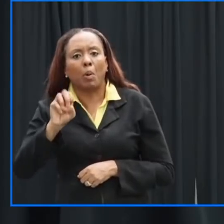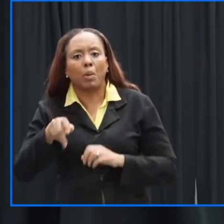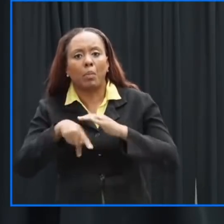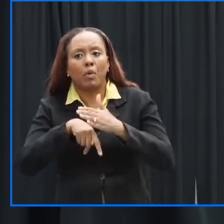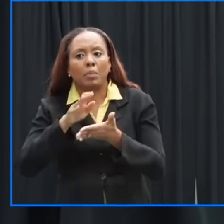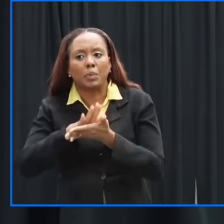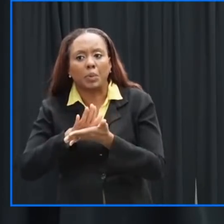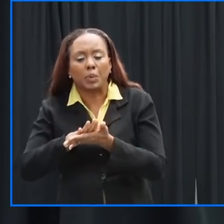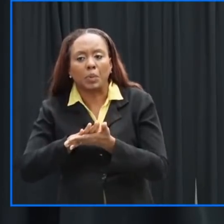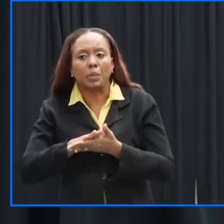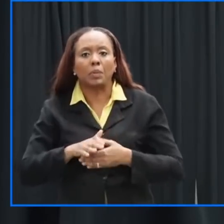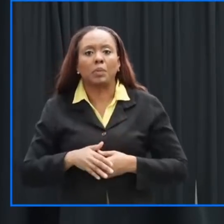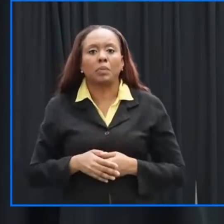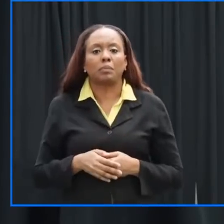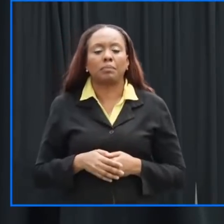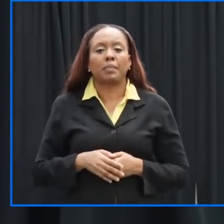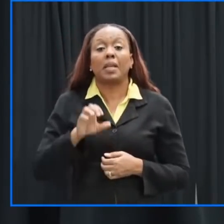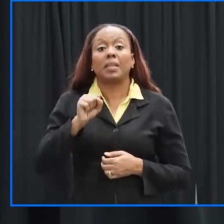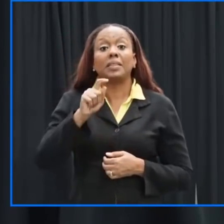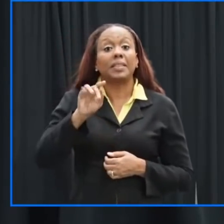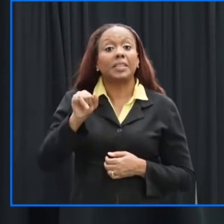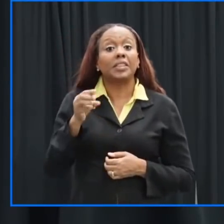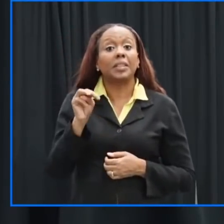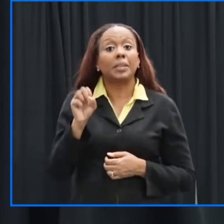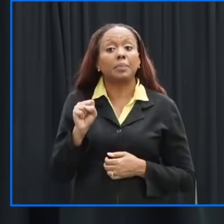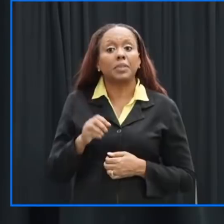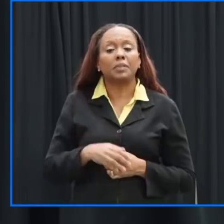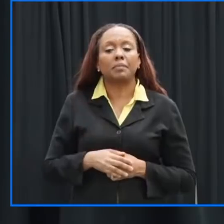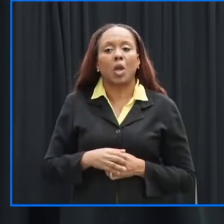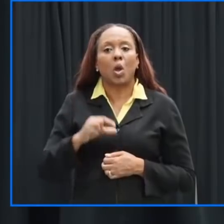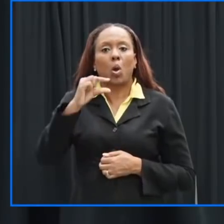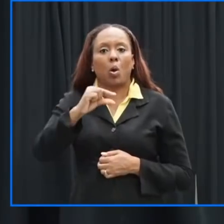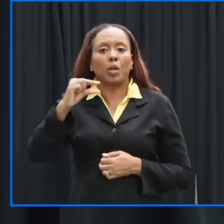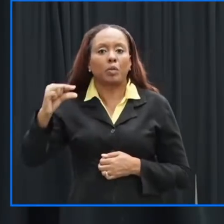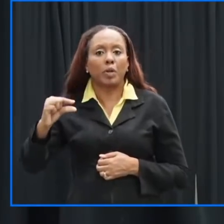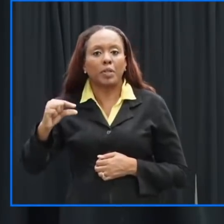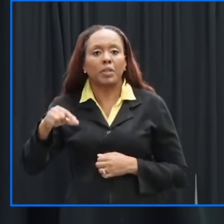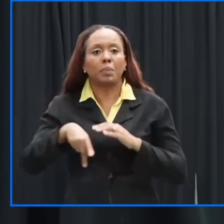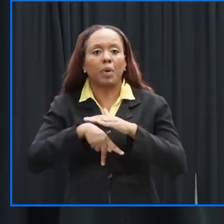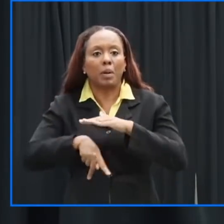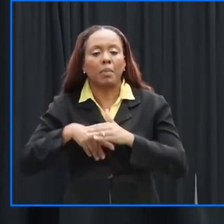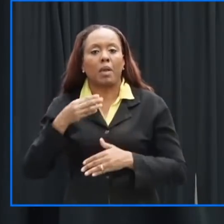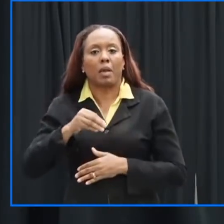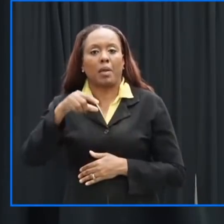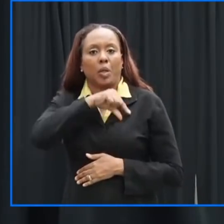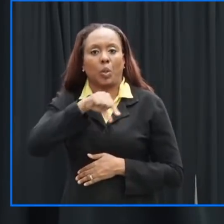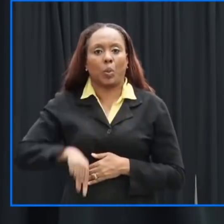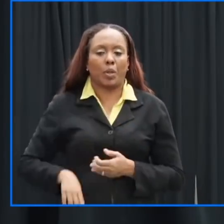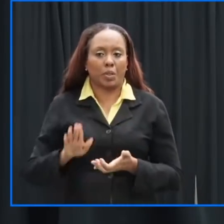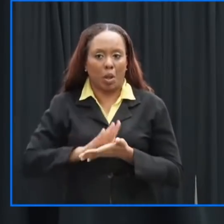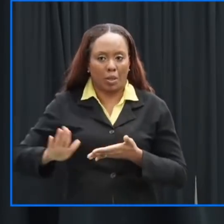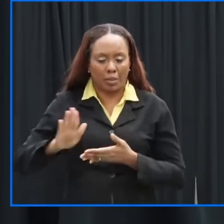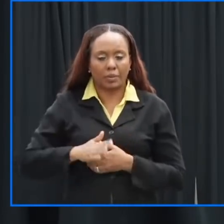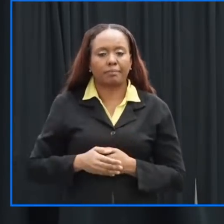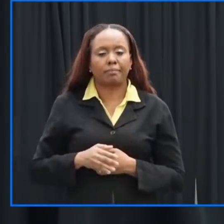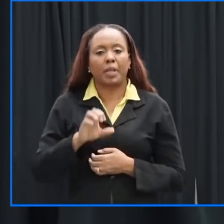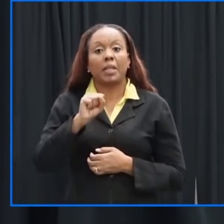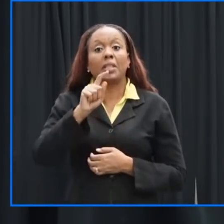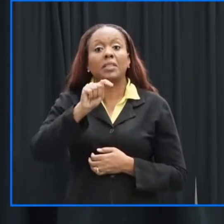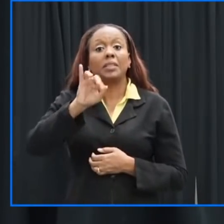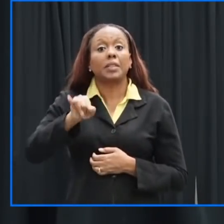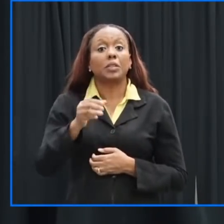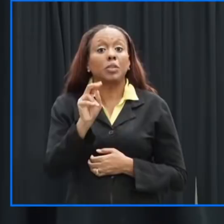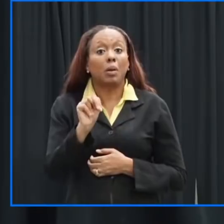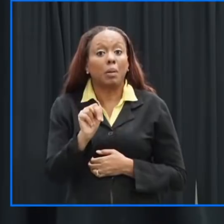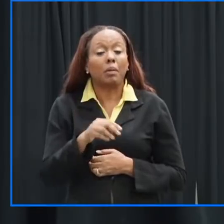In St. James, we have Gordon Greenwich Primary and Queen's College. In St. John, we have the